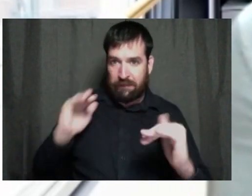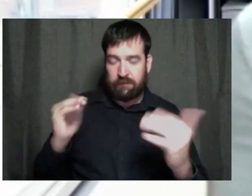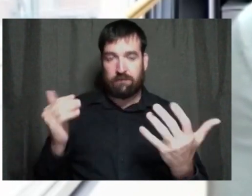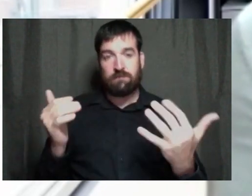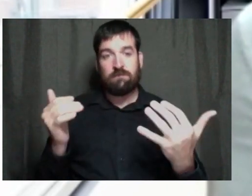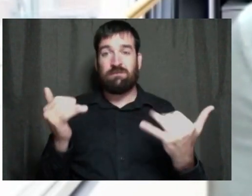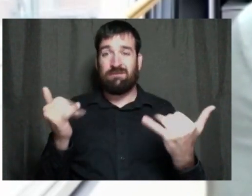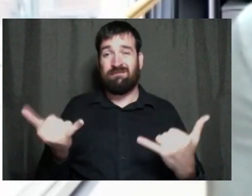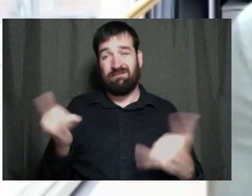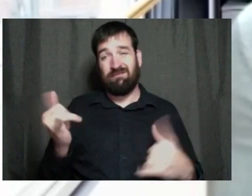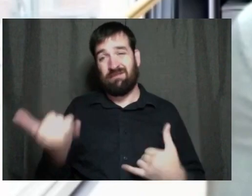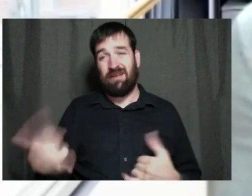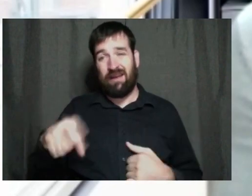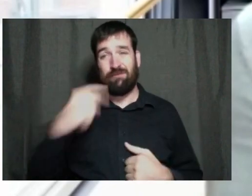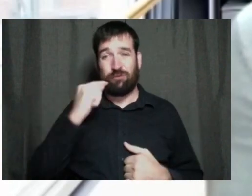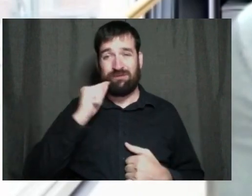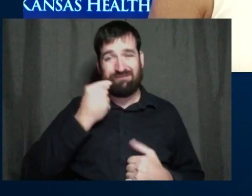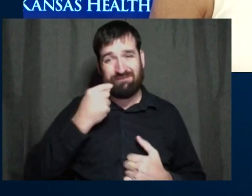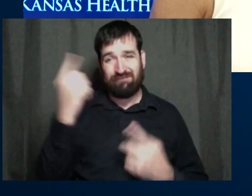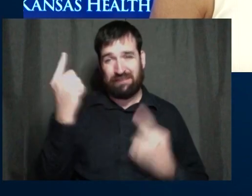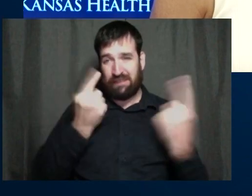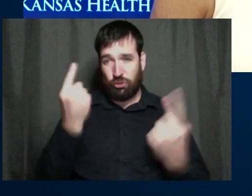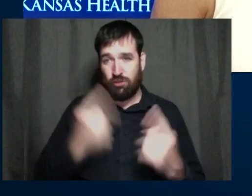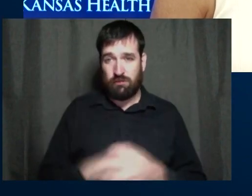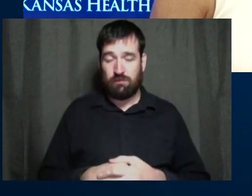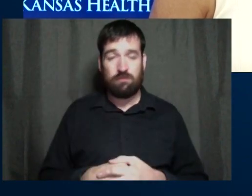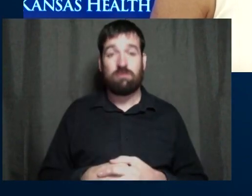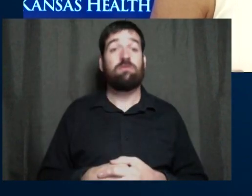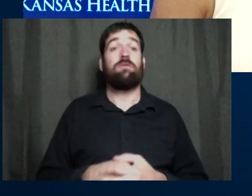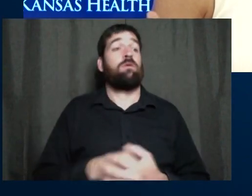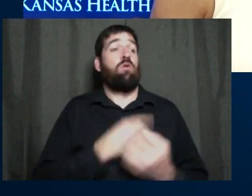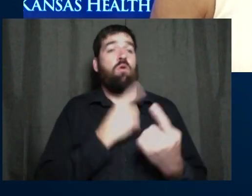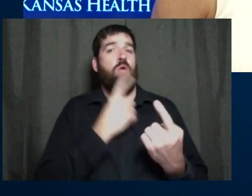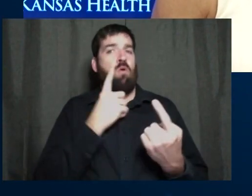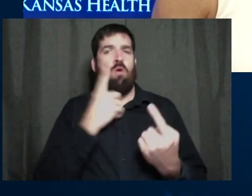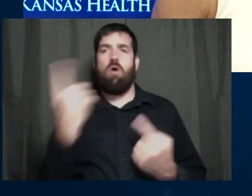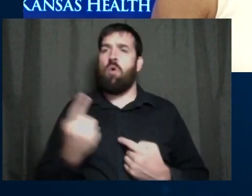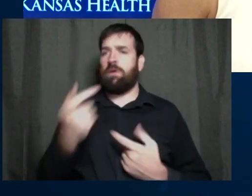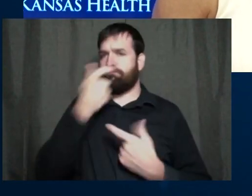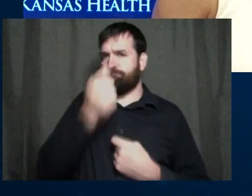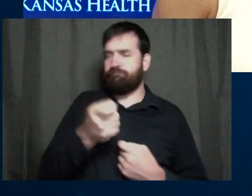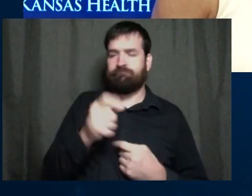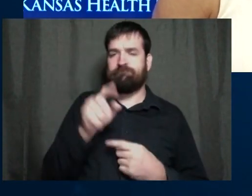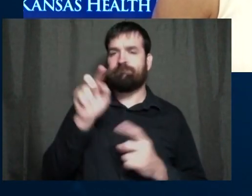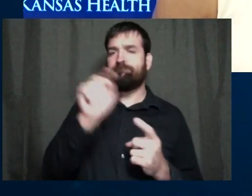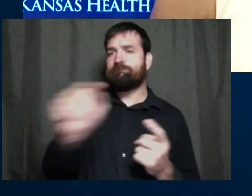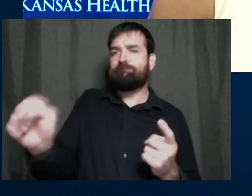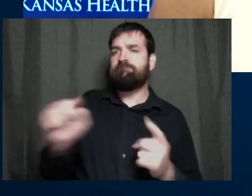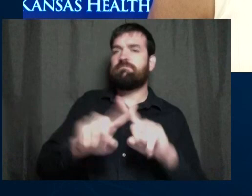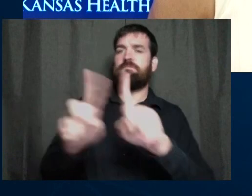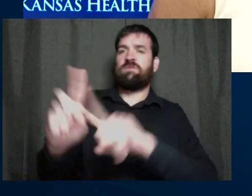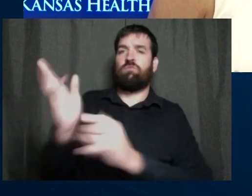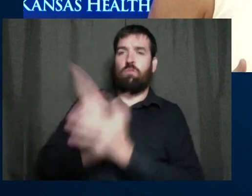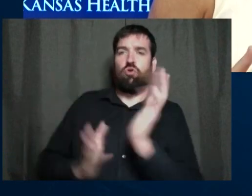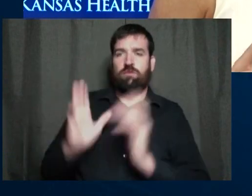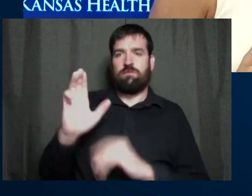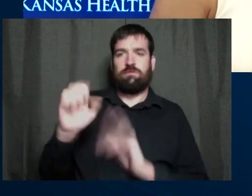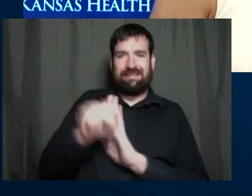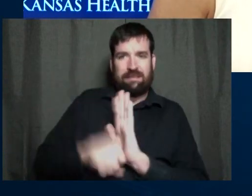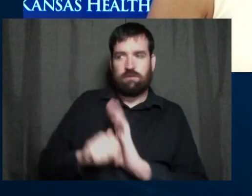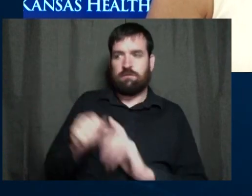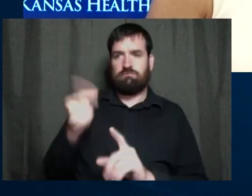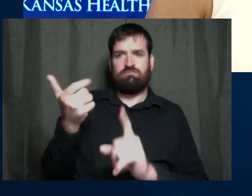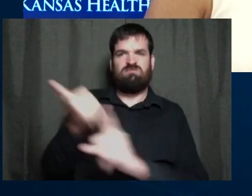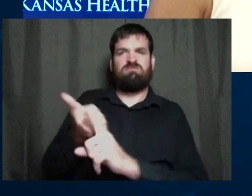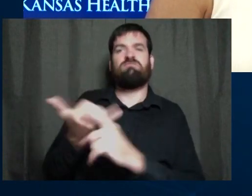to seriously consider. Well, we're always interested in finding out what's going on in different areas of our state. You are in Great Bend, Kansas. So are you able to provide